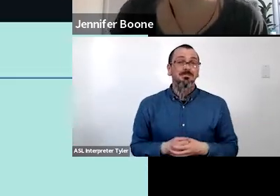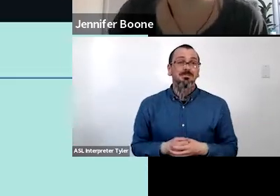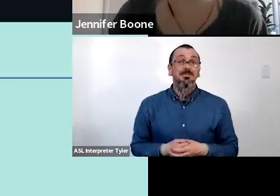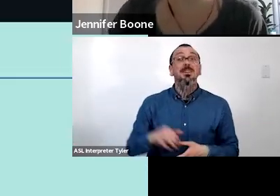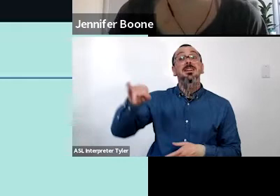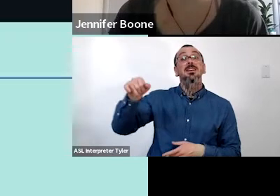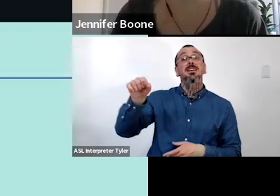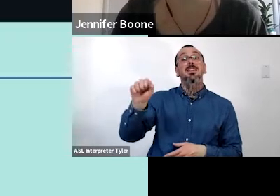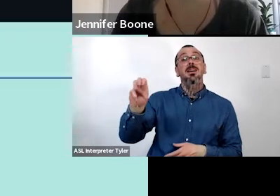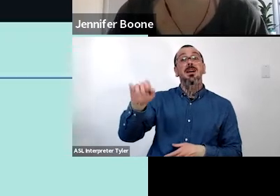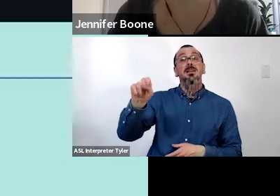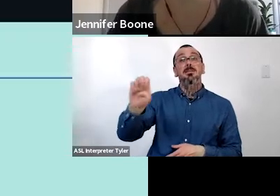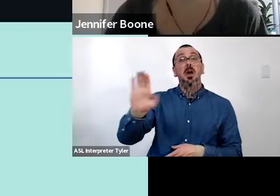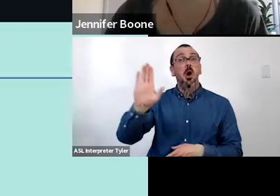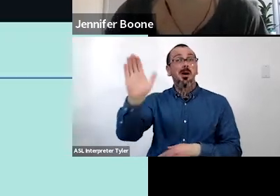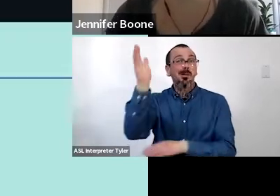Jasmine's